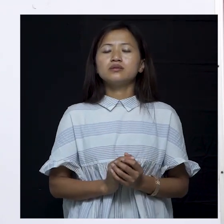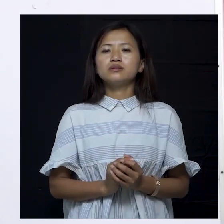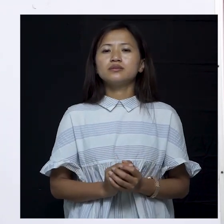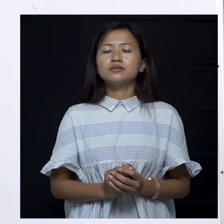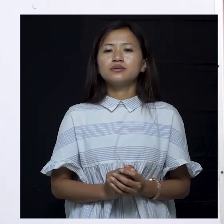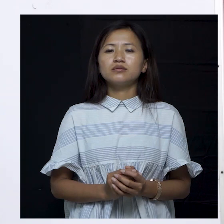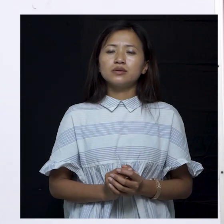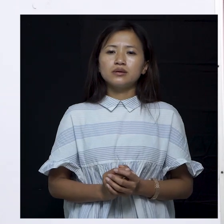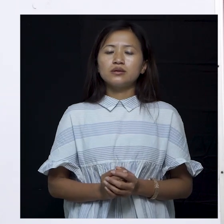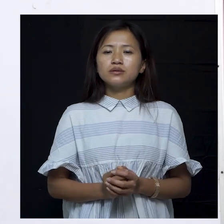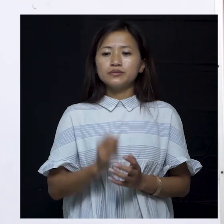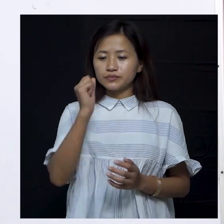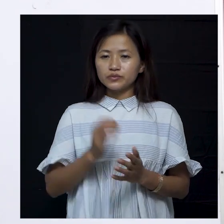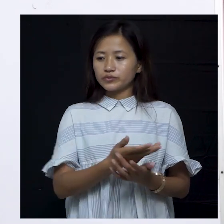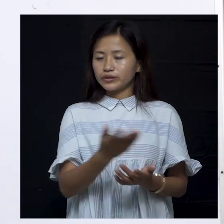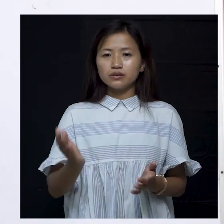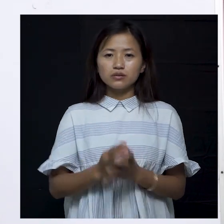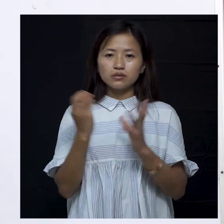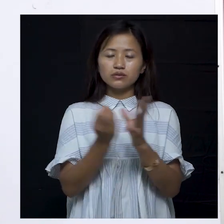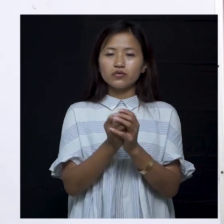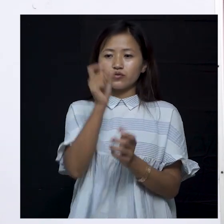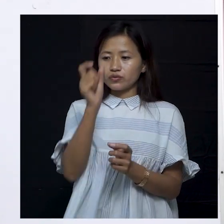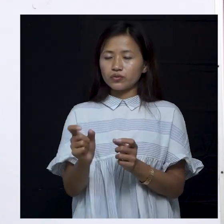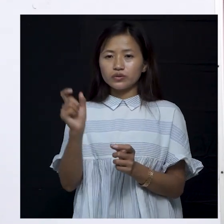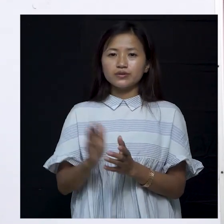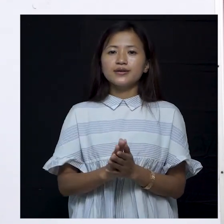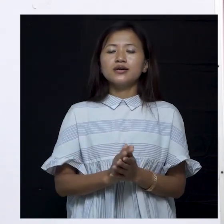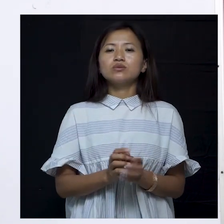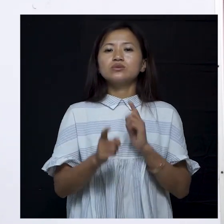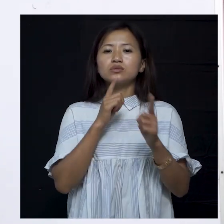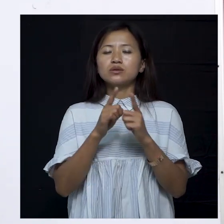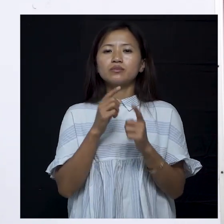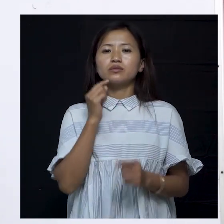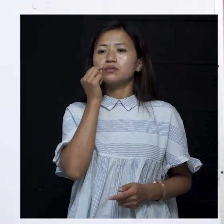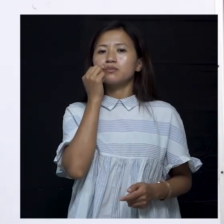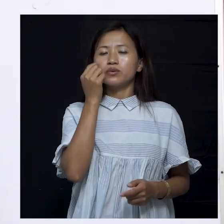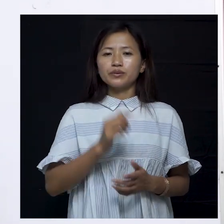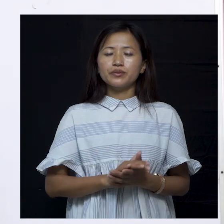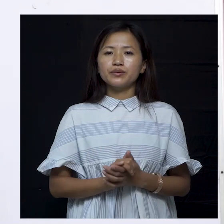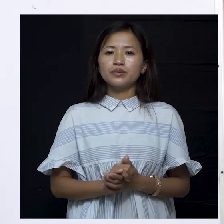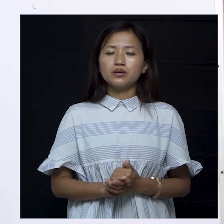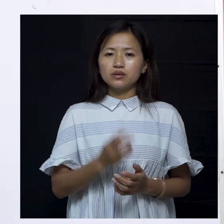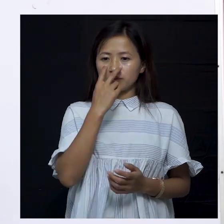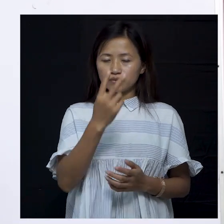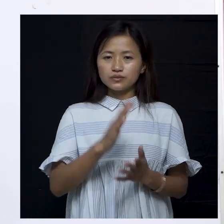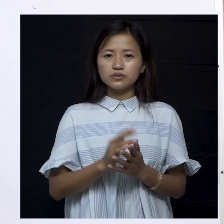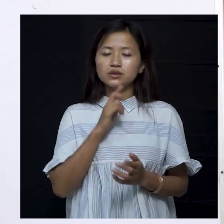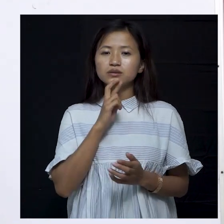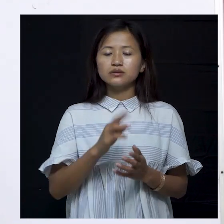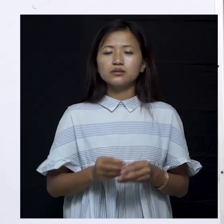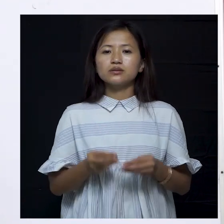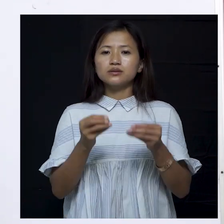classmate. So there are some group of words which describes the boy, right? So if you are to give